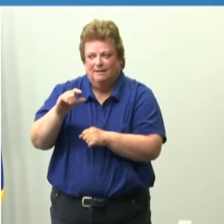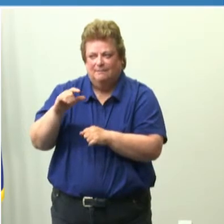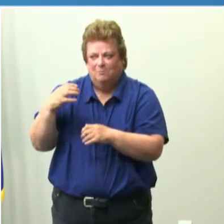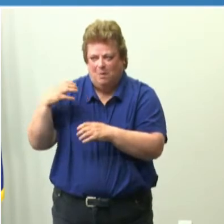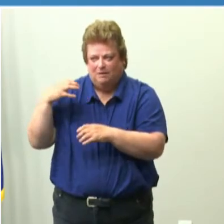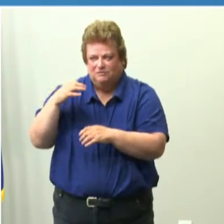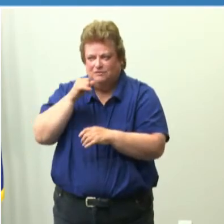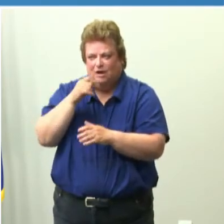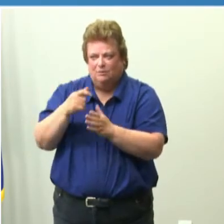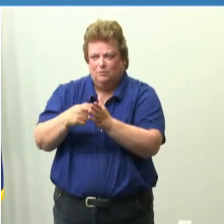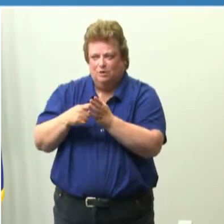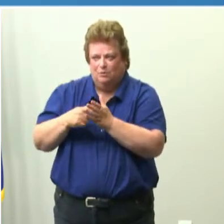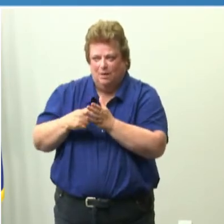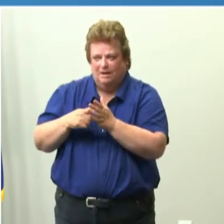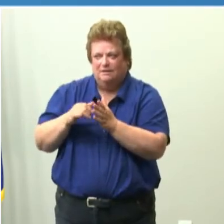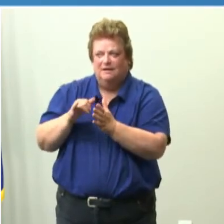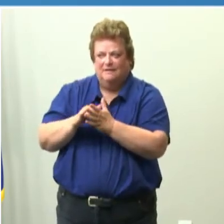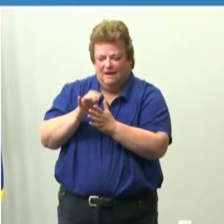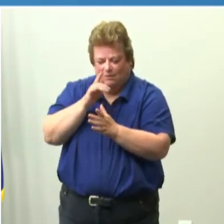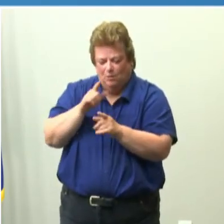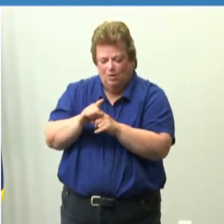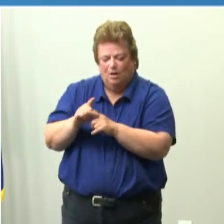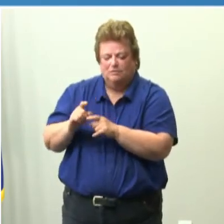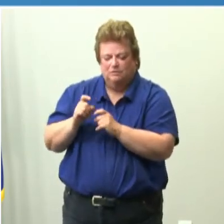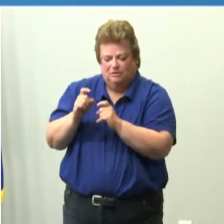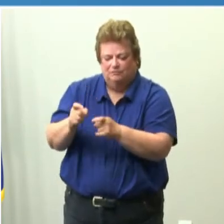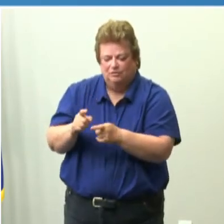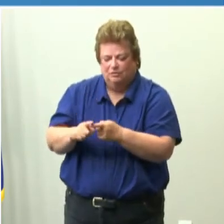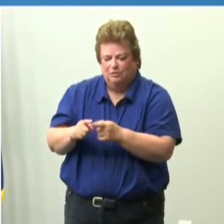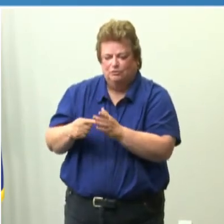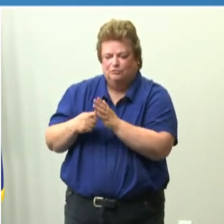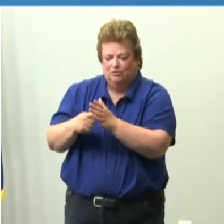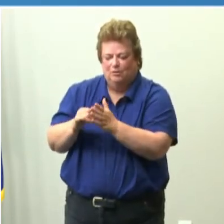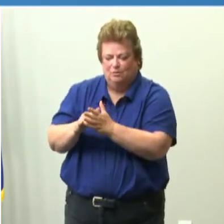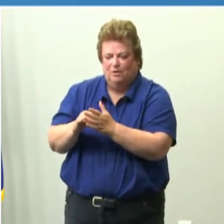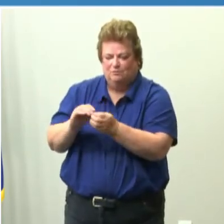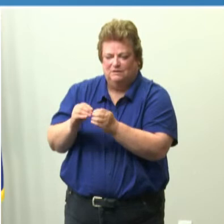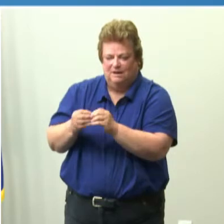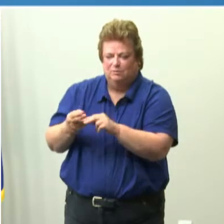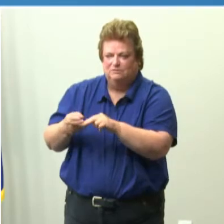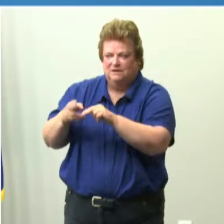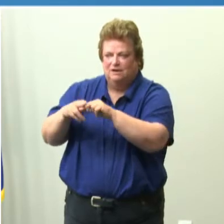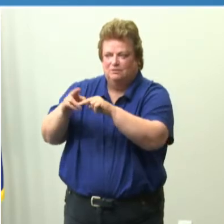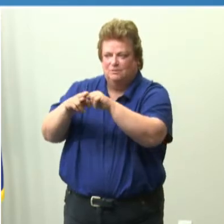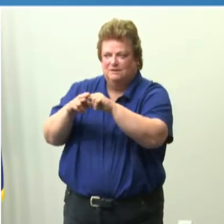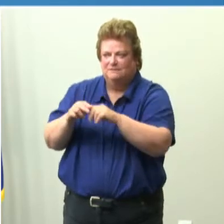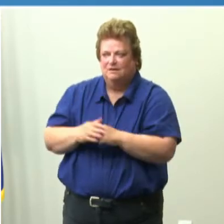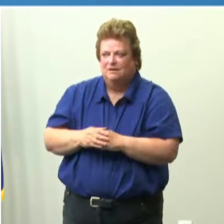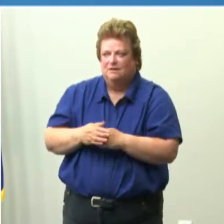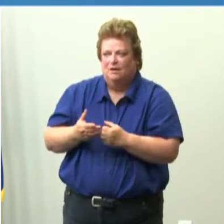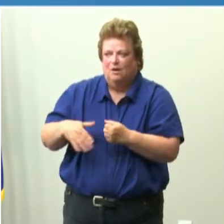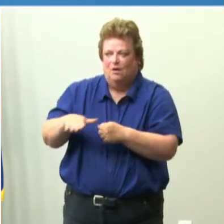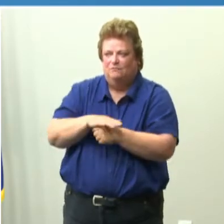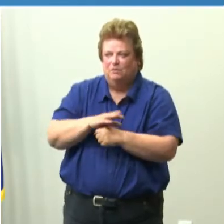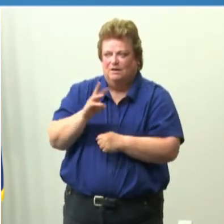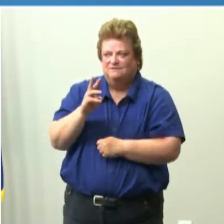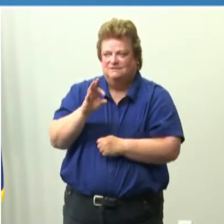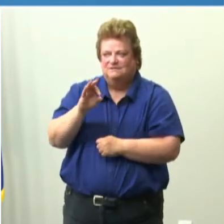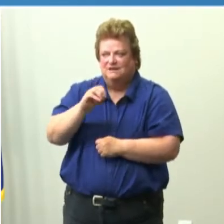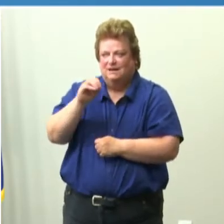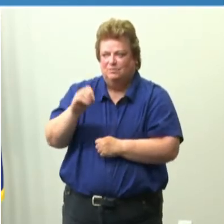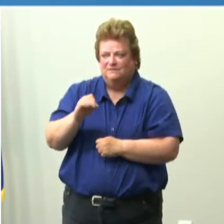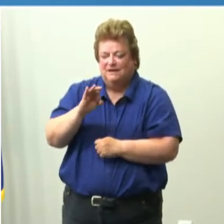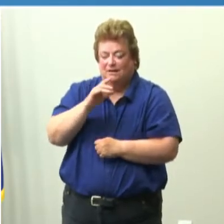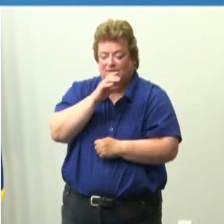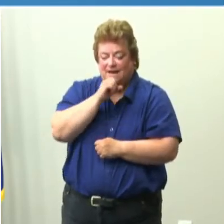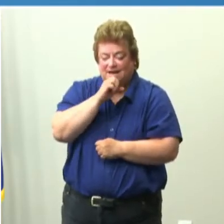employees, and that is also contributing to some of the increases we're seeing. Overall, over 69% of those 16